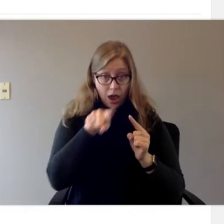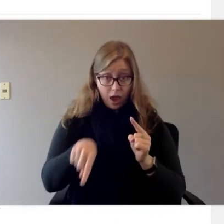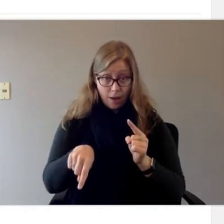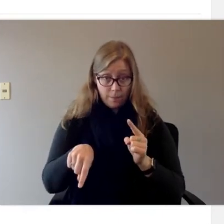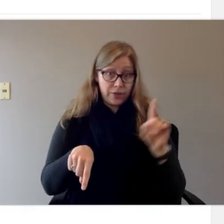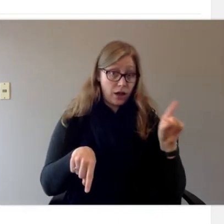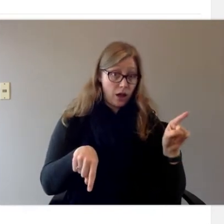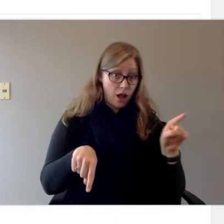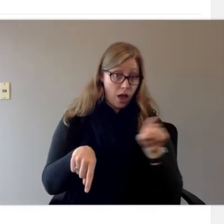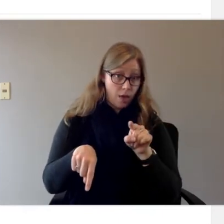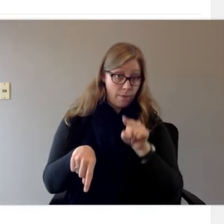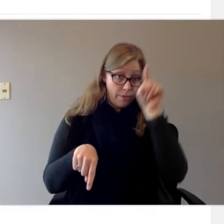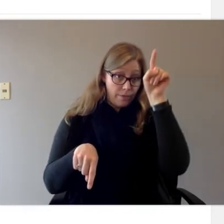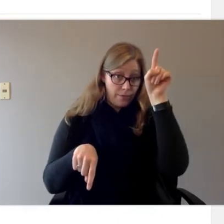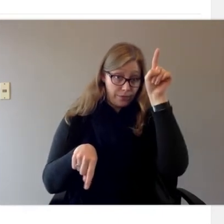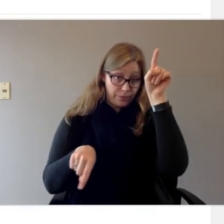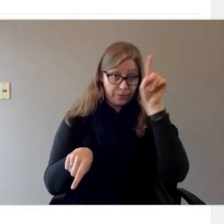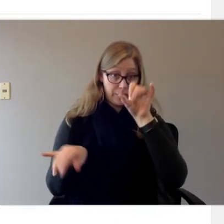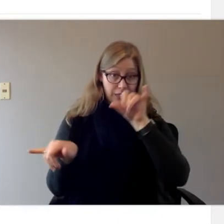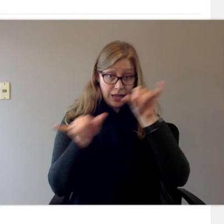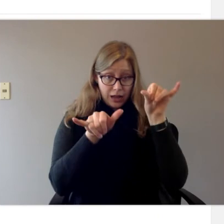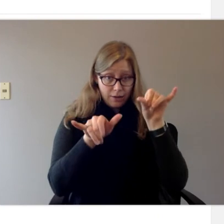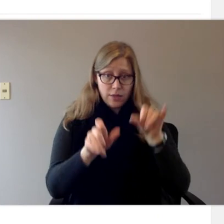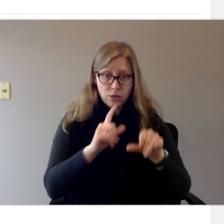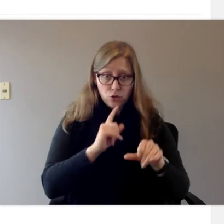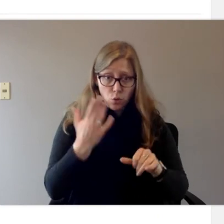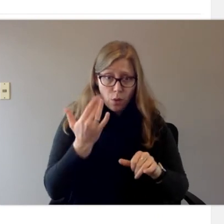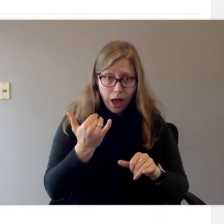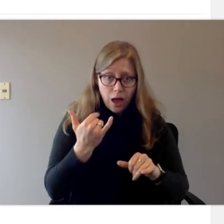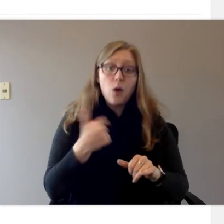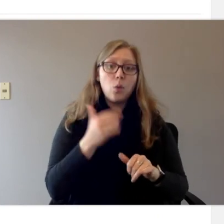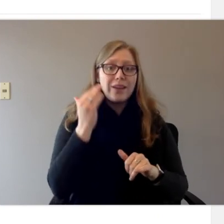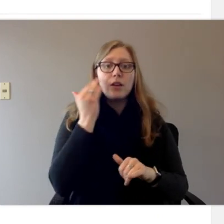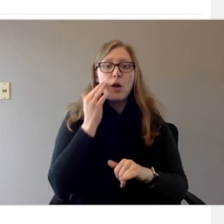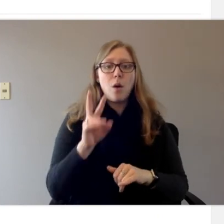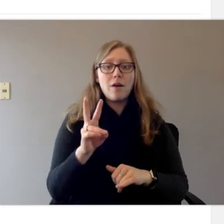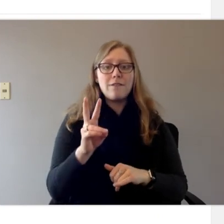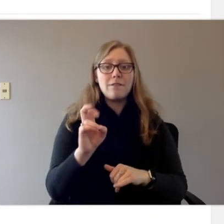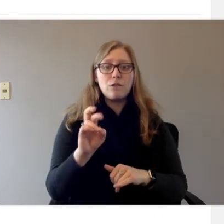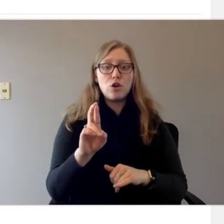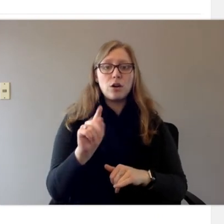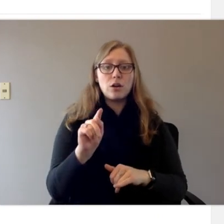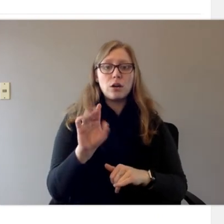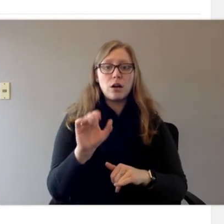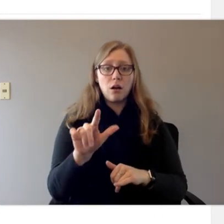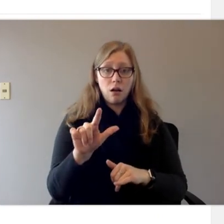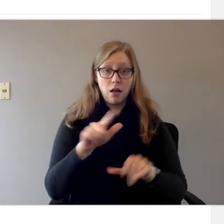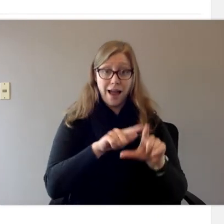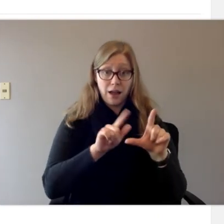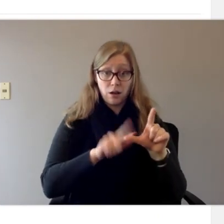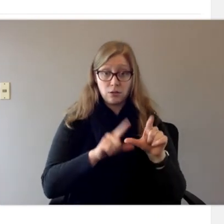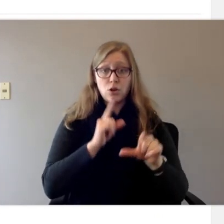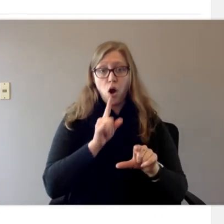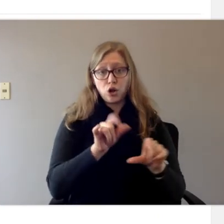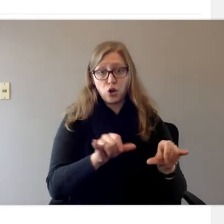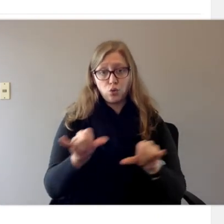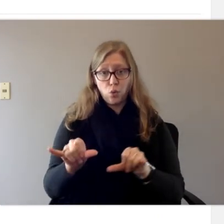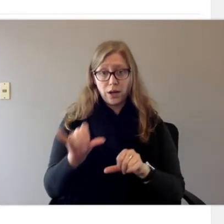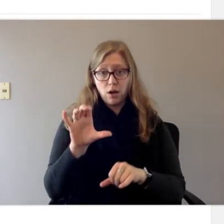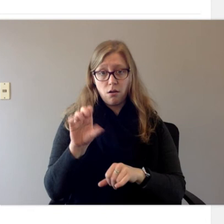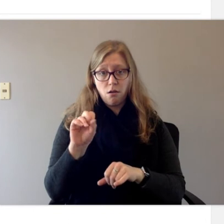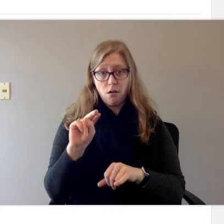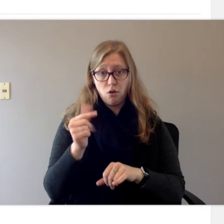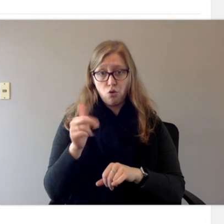is that true? Because we know vertical angles are congruent. Right? And so